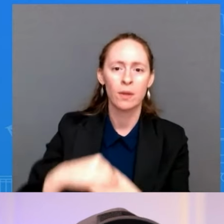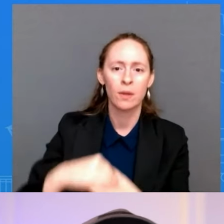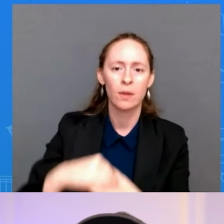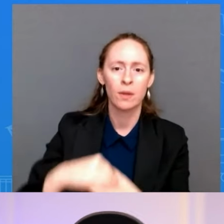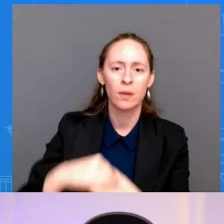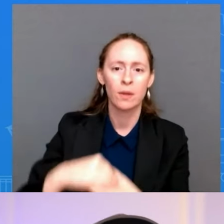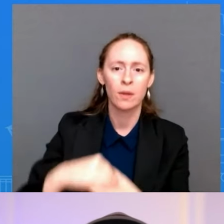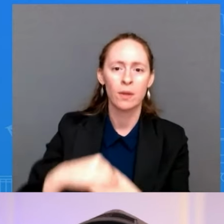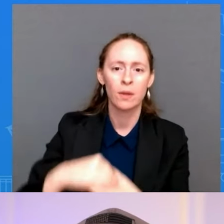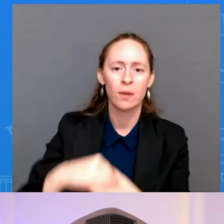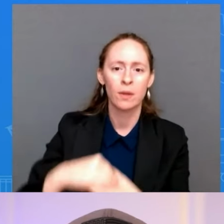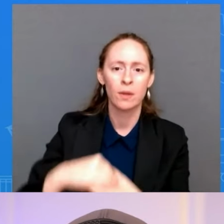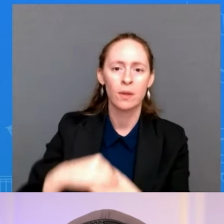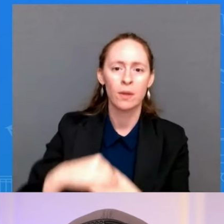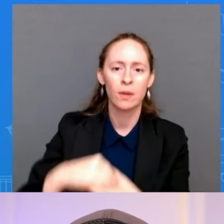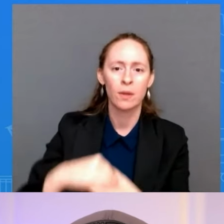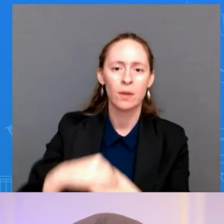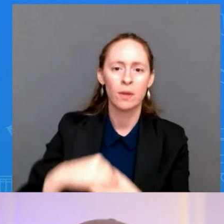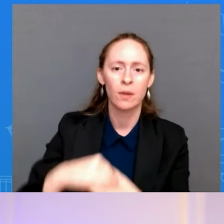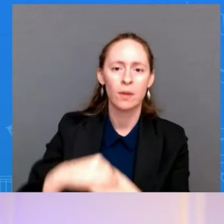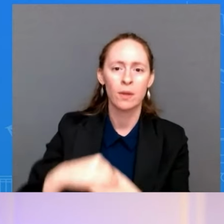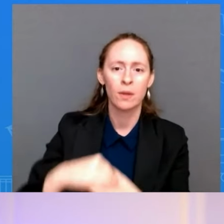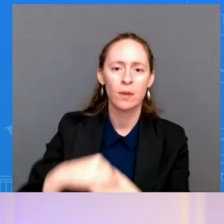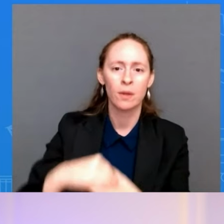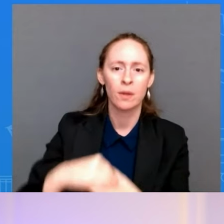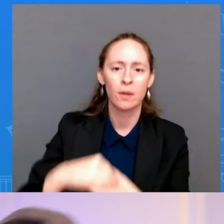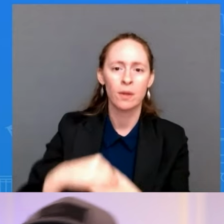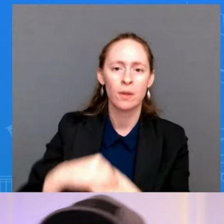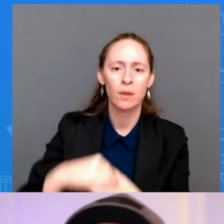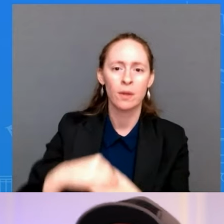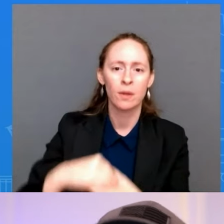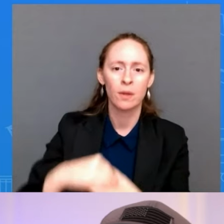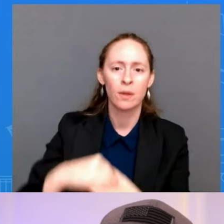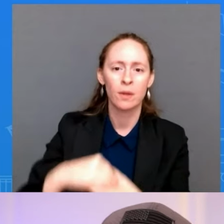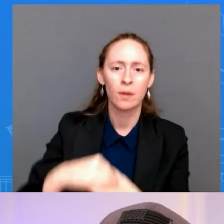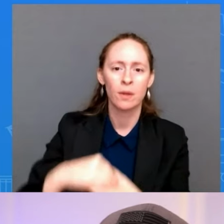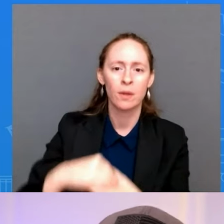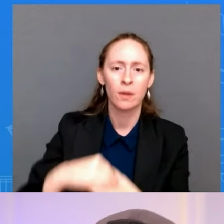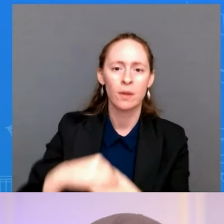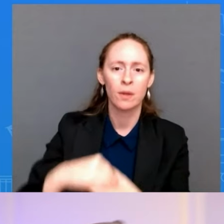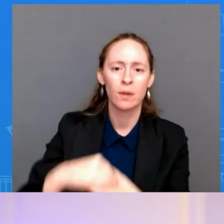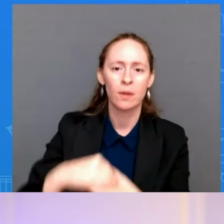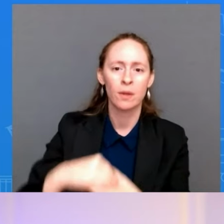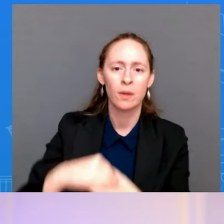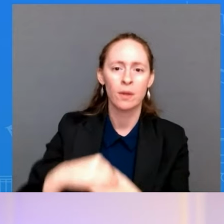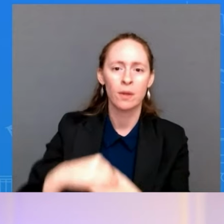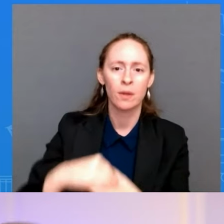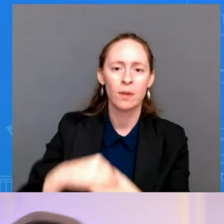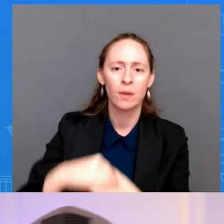Green. We're not trusting you. Hey, you don't have to trust me.